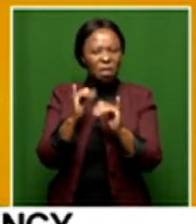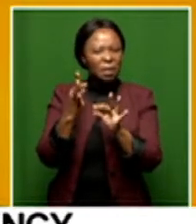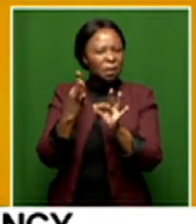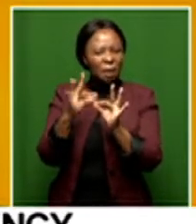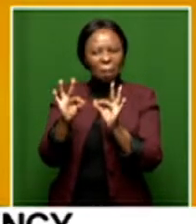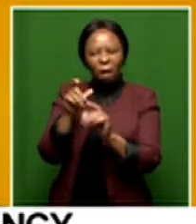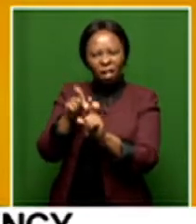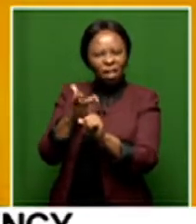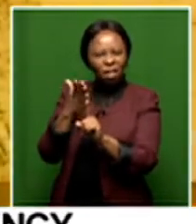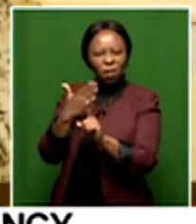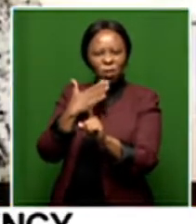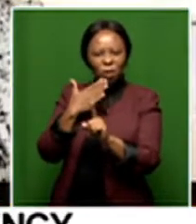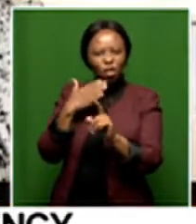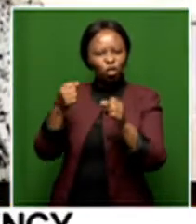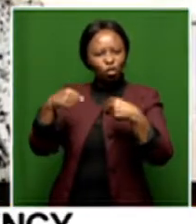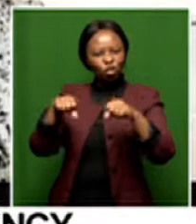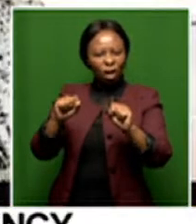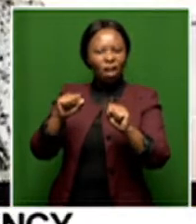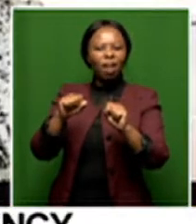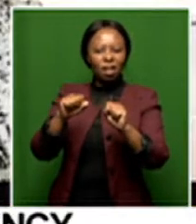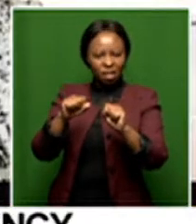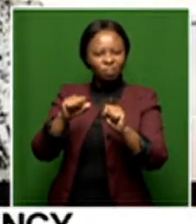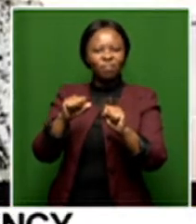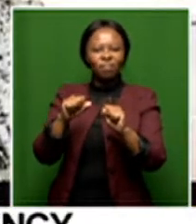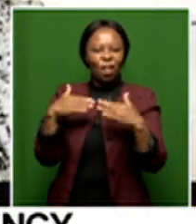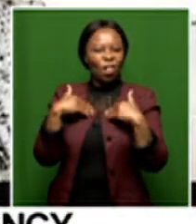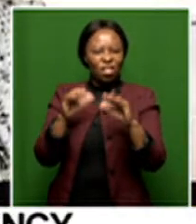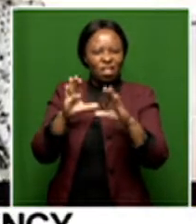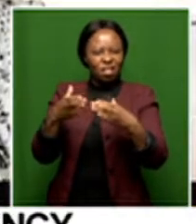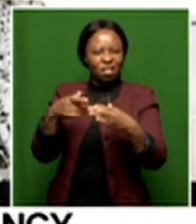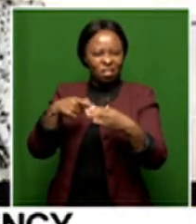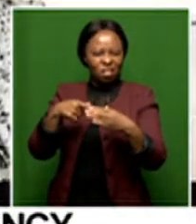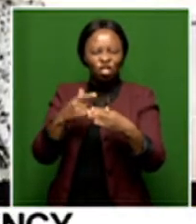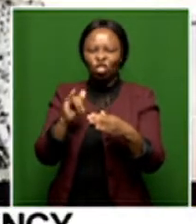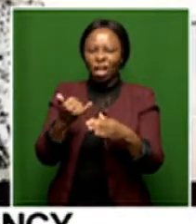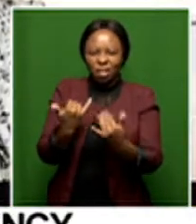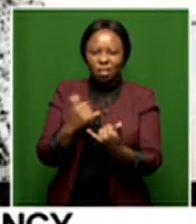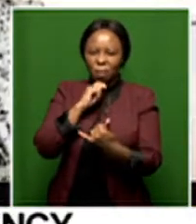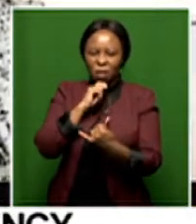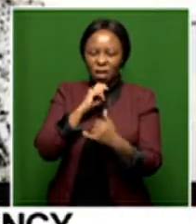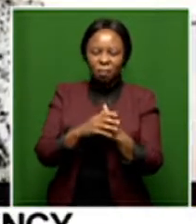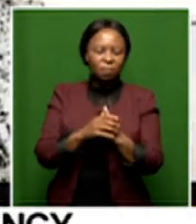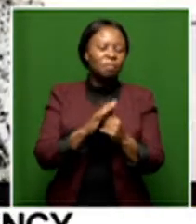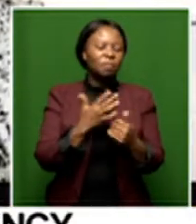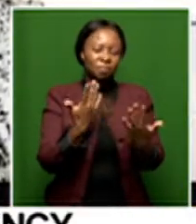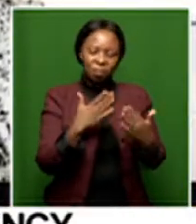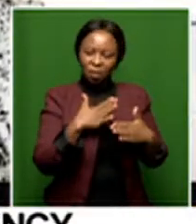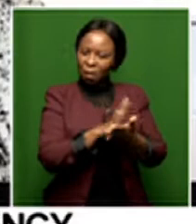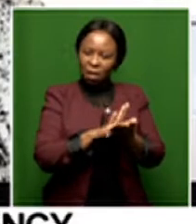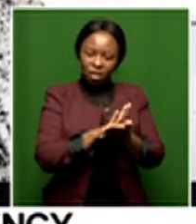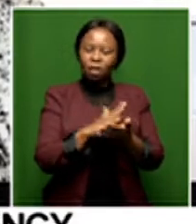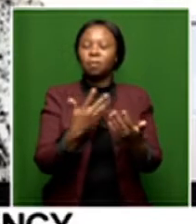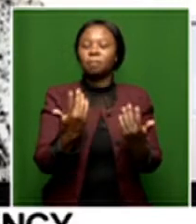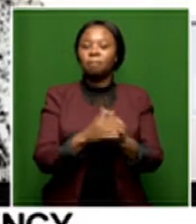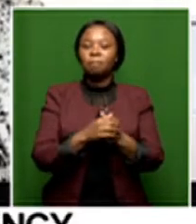refer to you as the chair of the Health Products Regulatory Authority just for this morning? With pleasure. Good to have you. Thanks